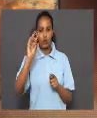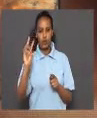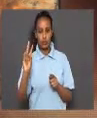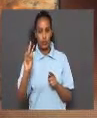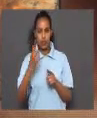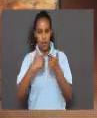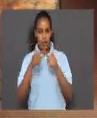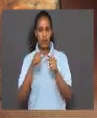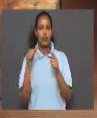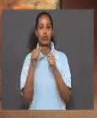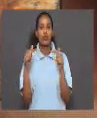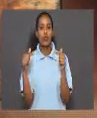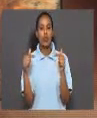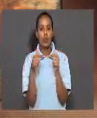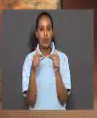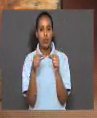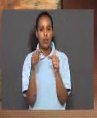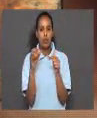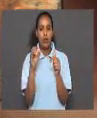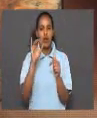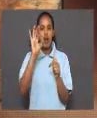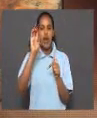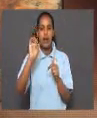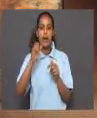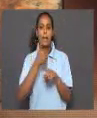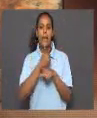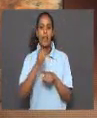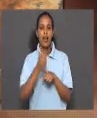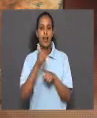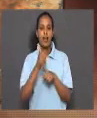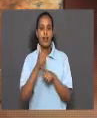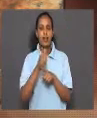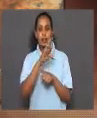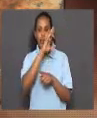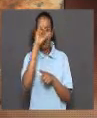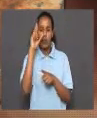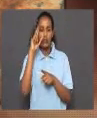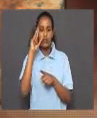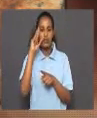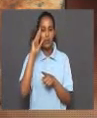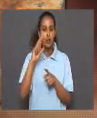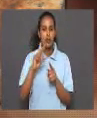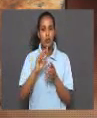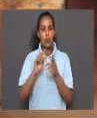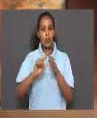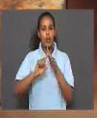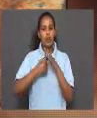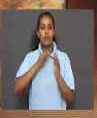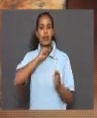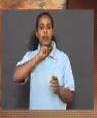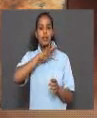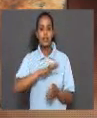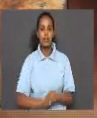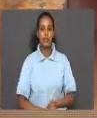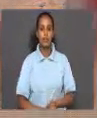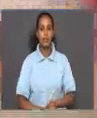gas comes into contact with iron metal, it causes the metal to begin to